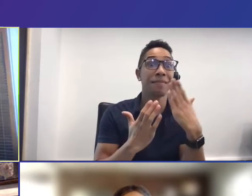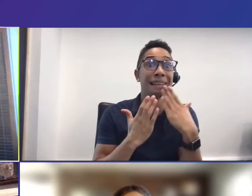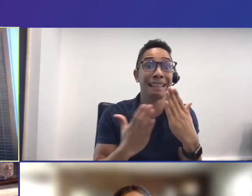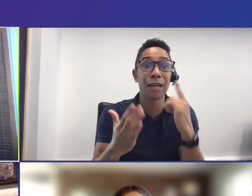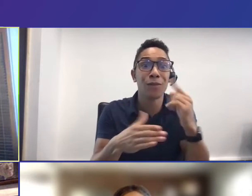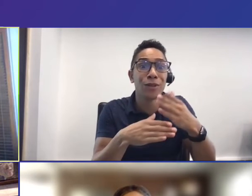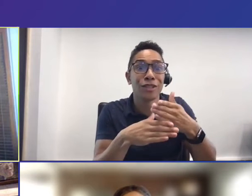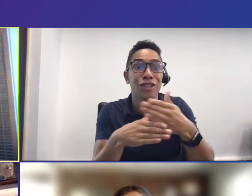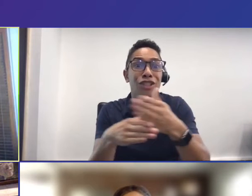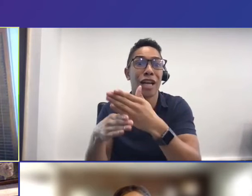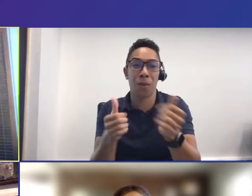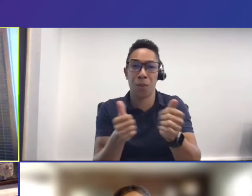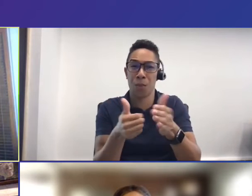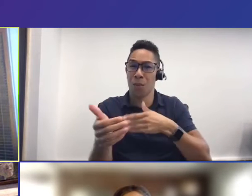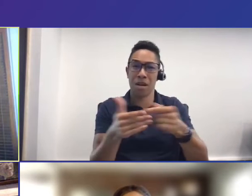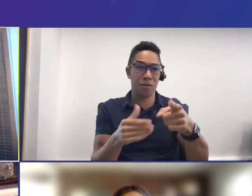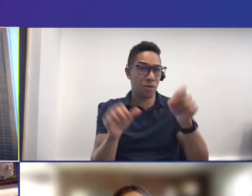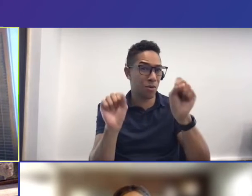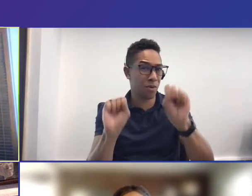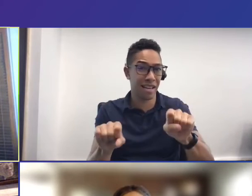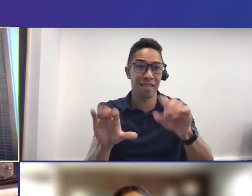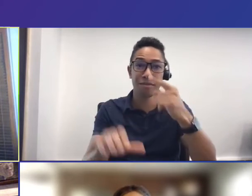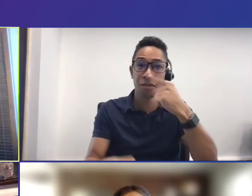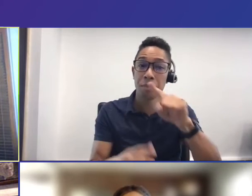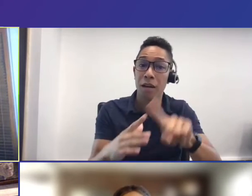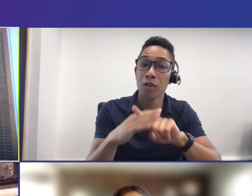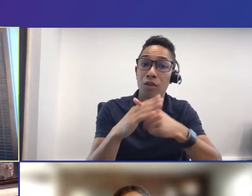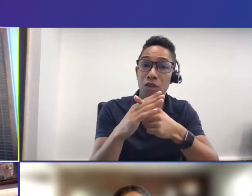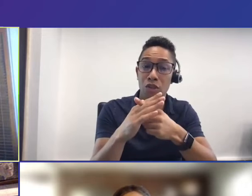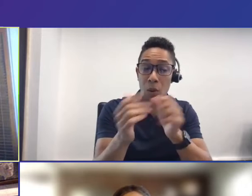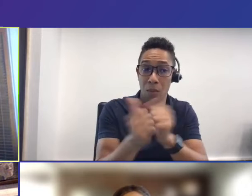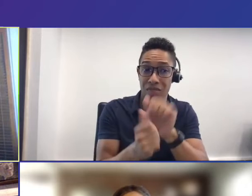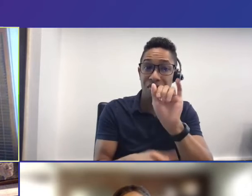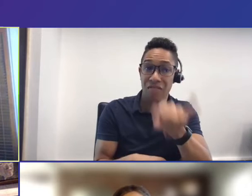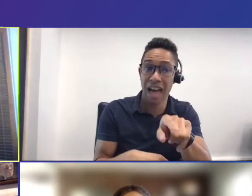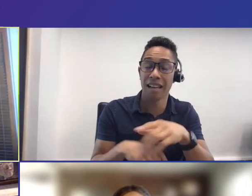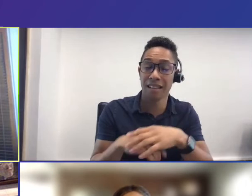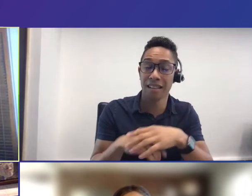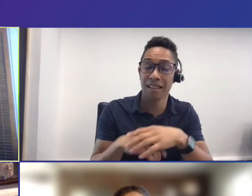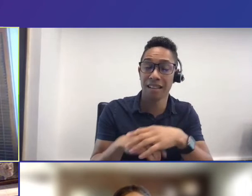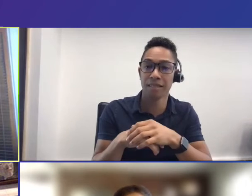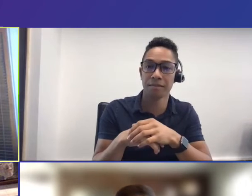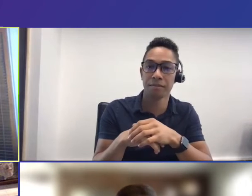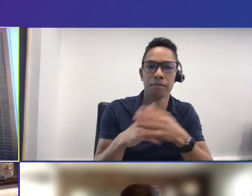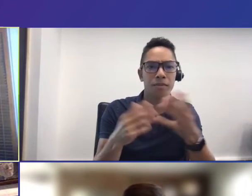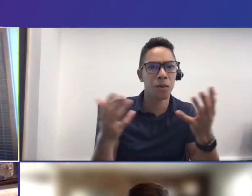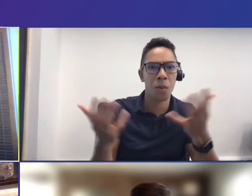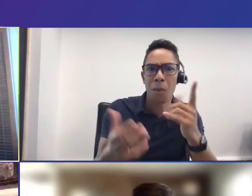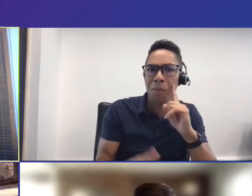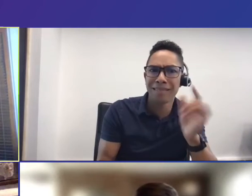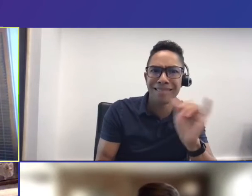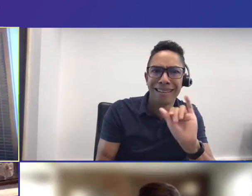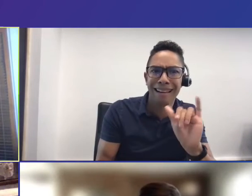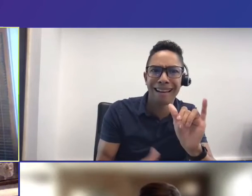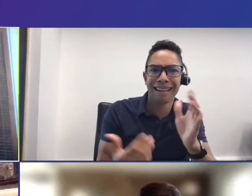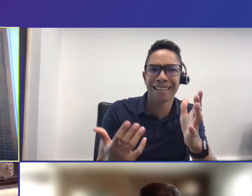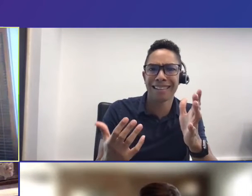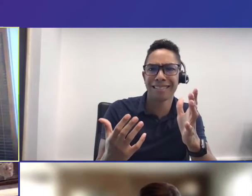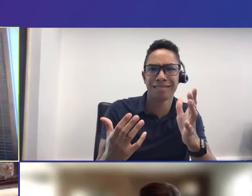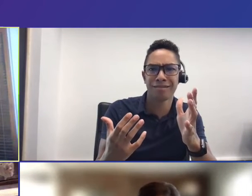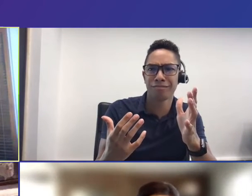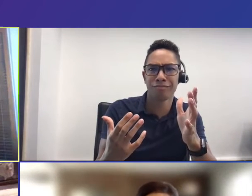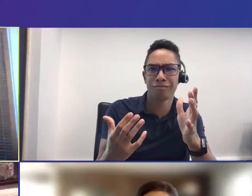will share. So can we start there? What was it like to